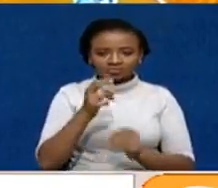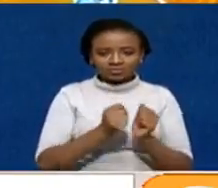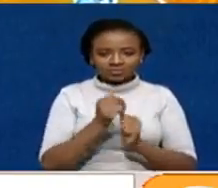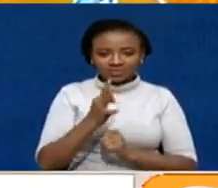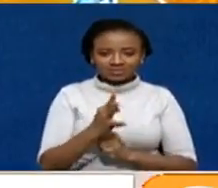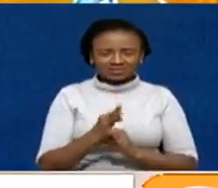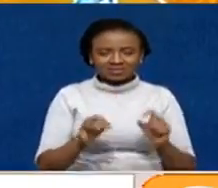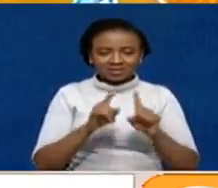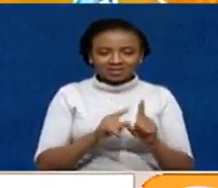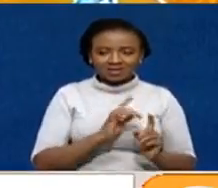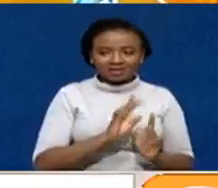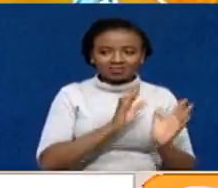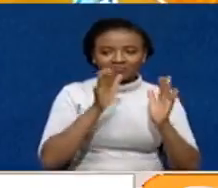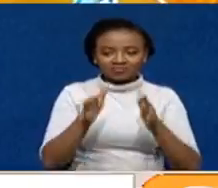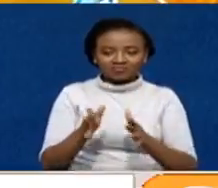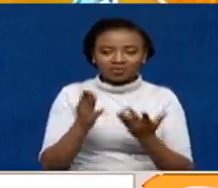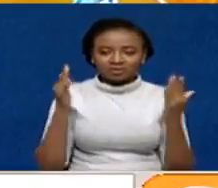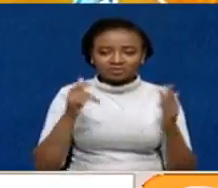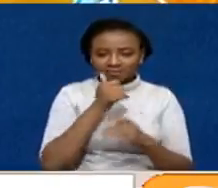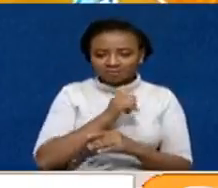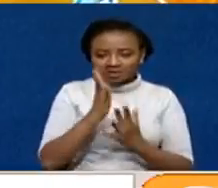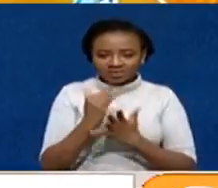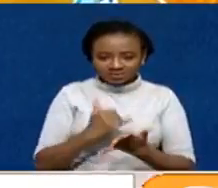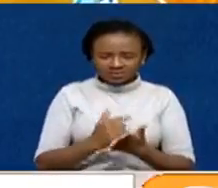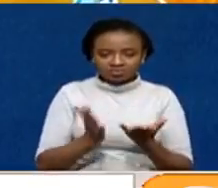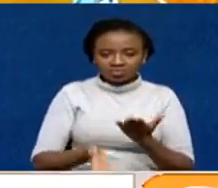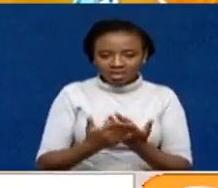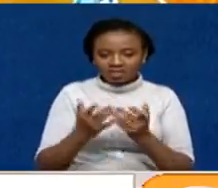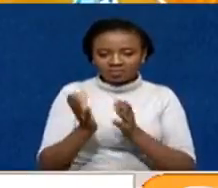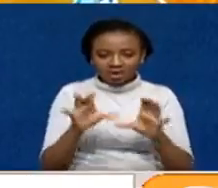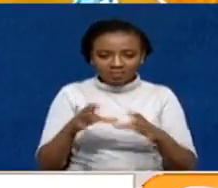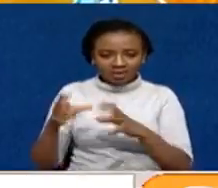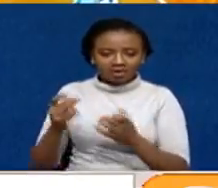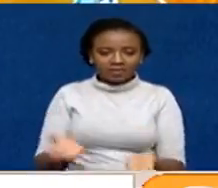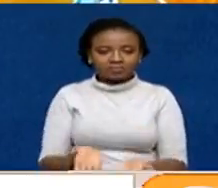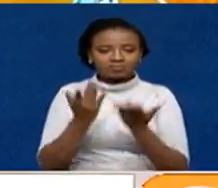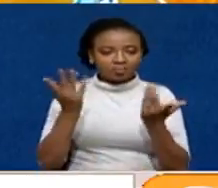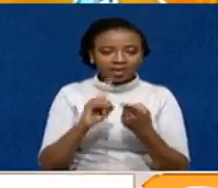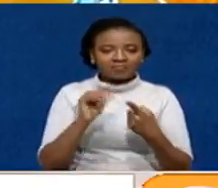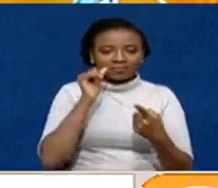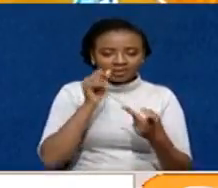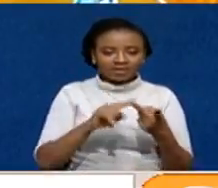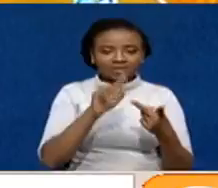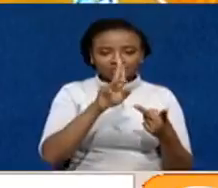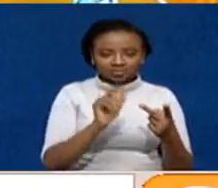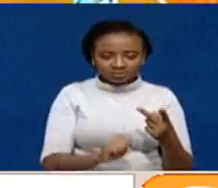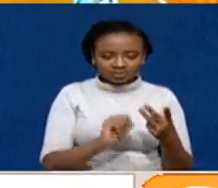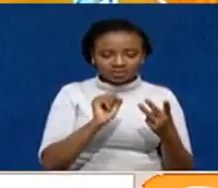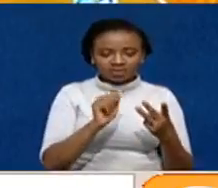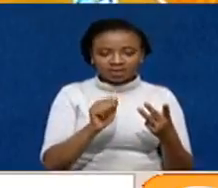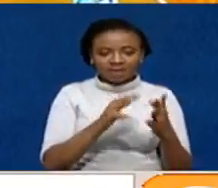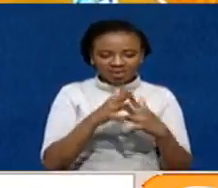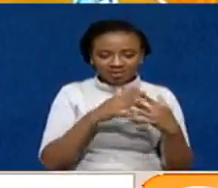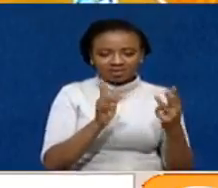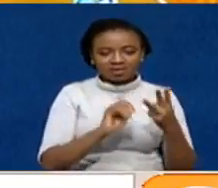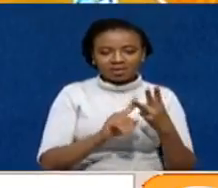on working in the private equity sector, restructuring and building companies in England, USA and Kenya for private equity investment. The